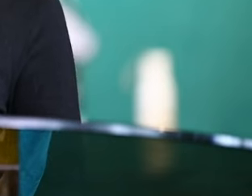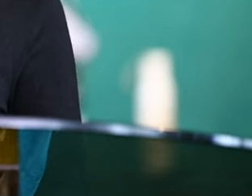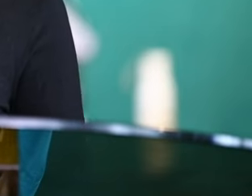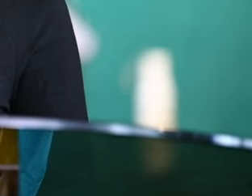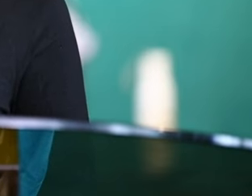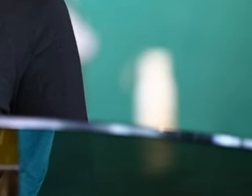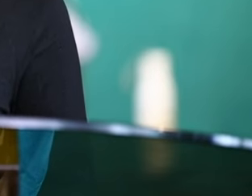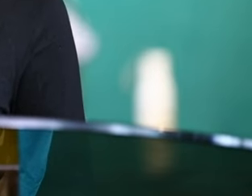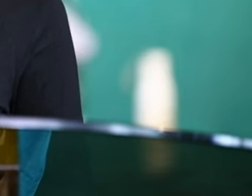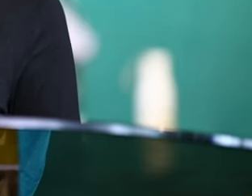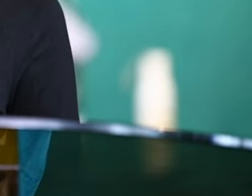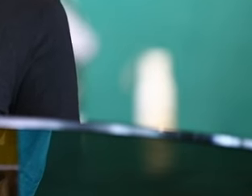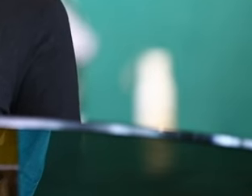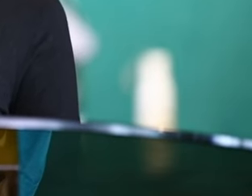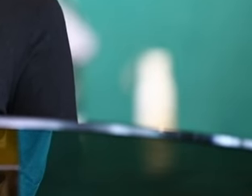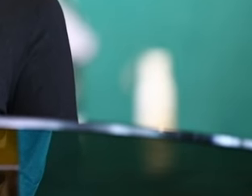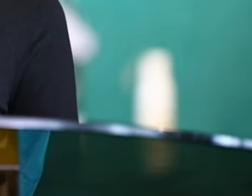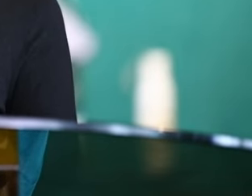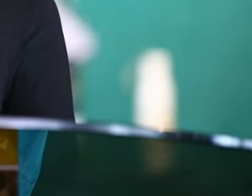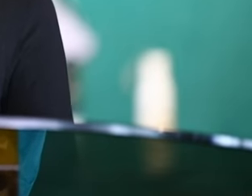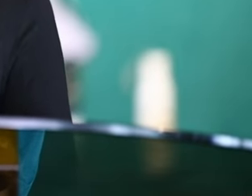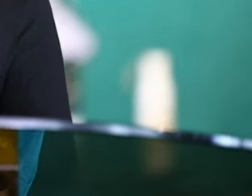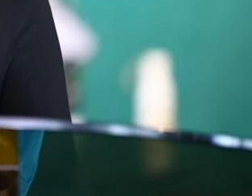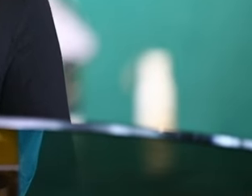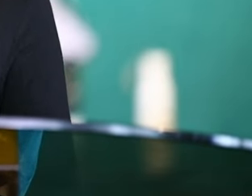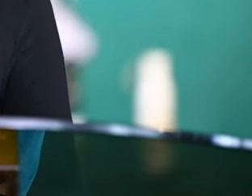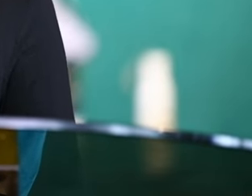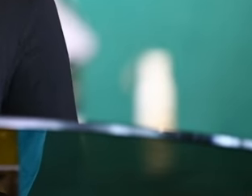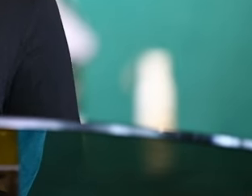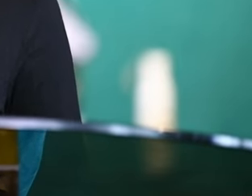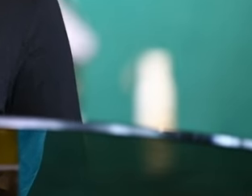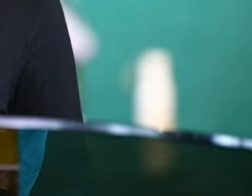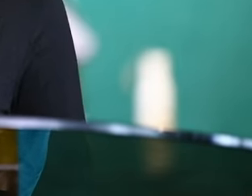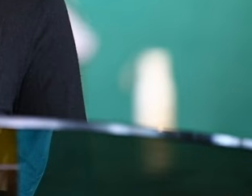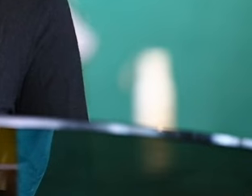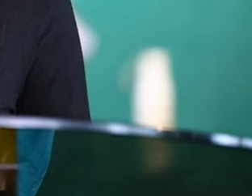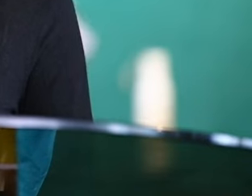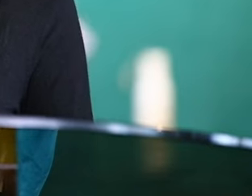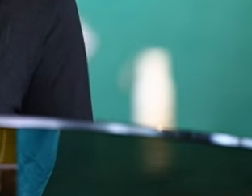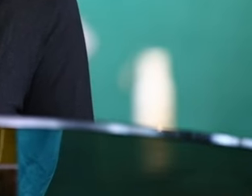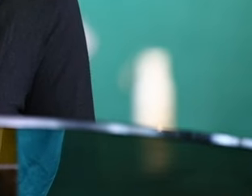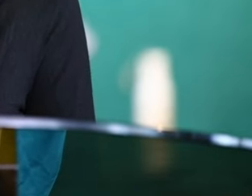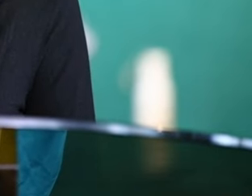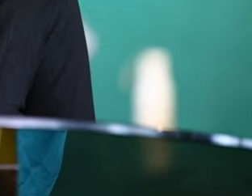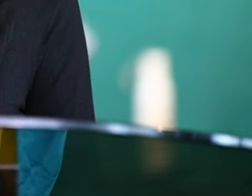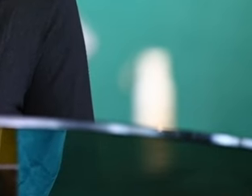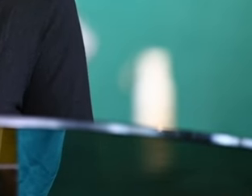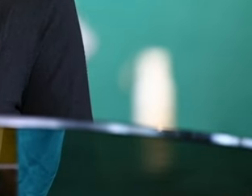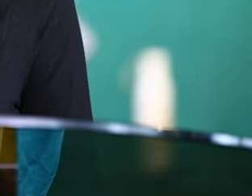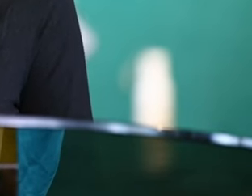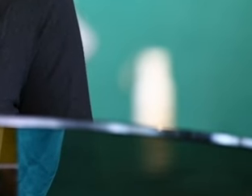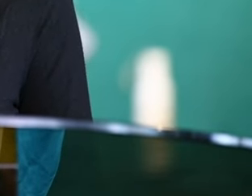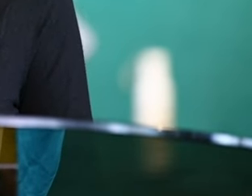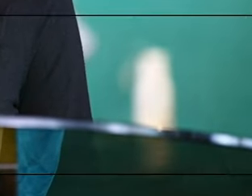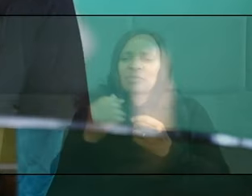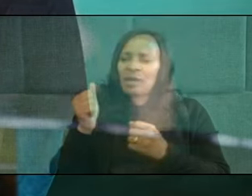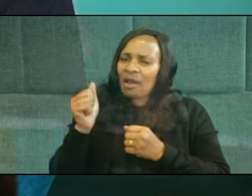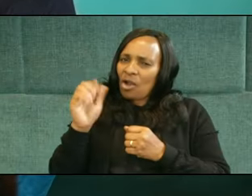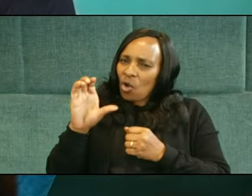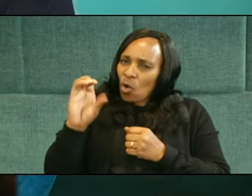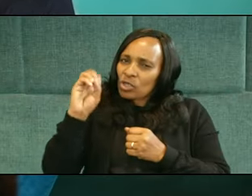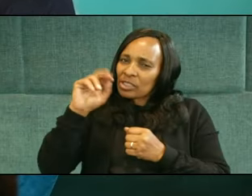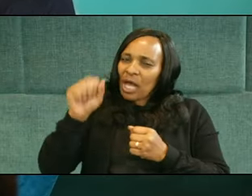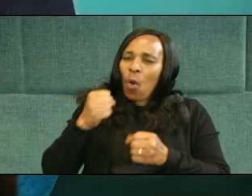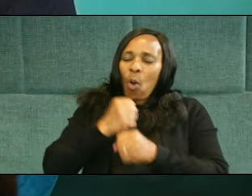was pleased. He told the children to memorize Psalm 100. Da Costa worked hard to memorize the 5 verses